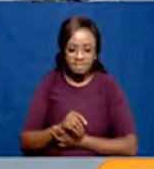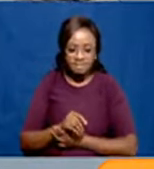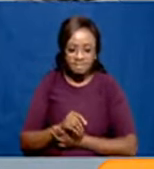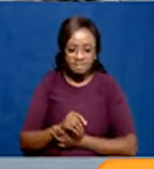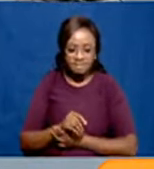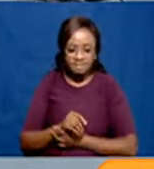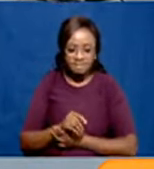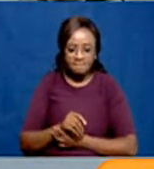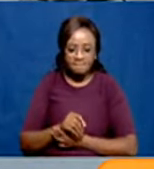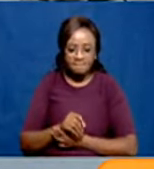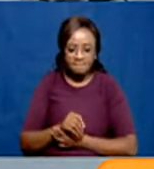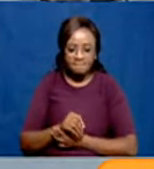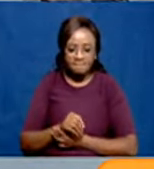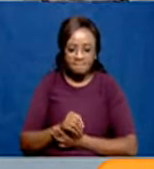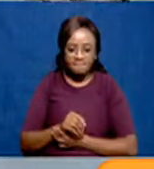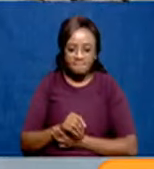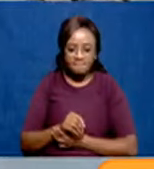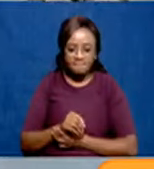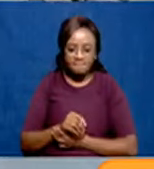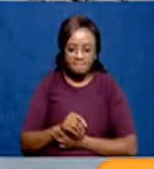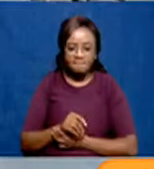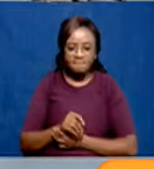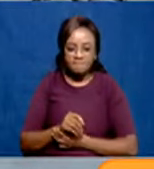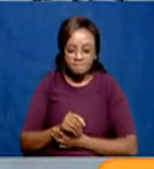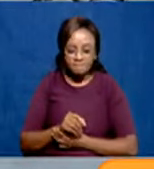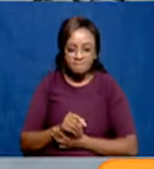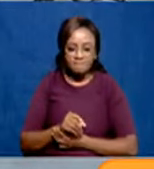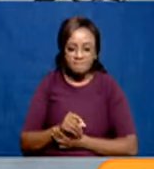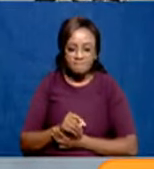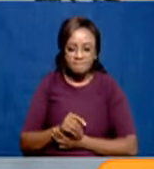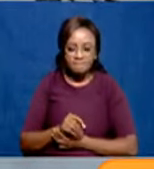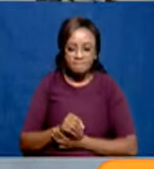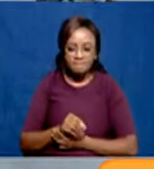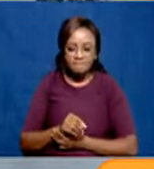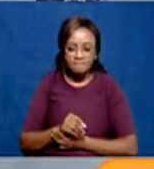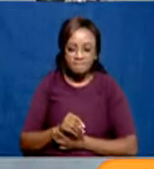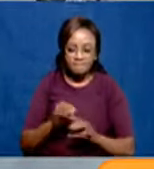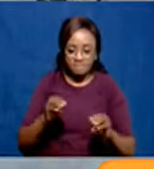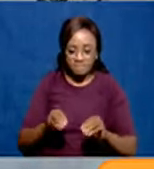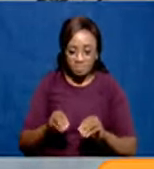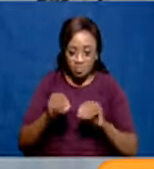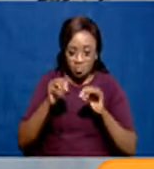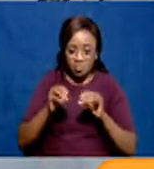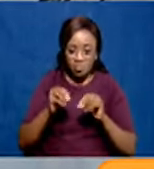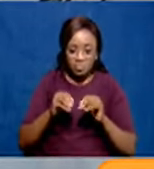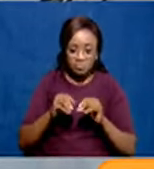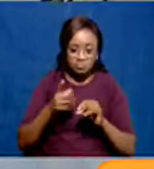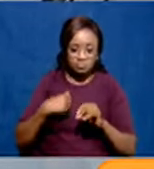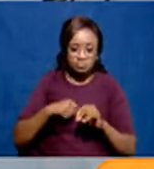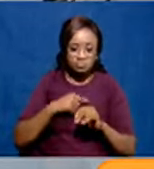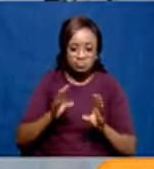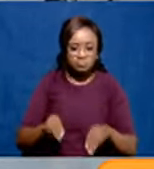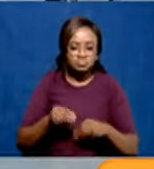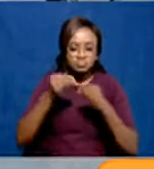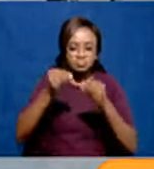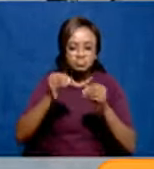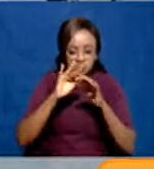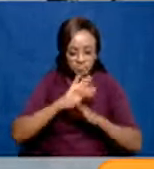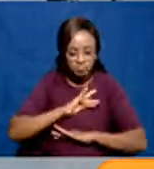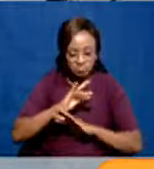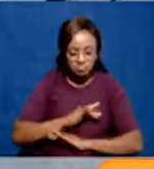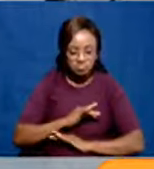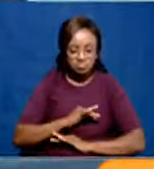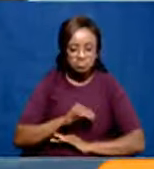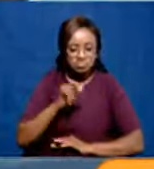one of the core principles of universal health coverage, like I said earlier, is the quality has to be of sufficient quality to be effective. And that